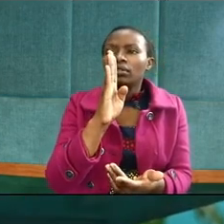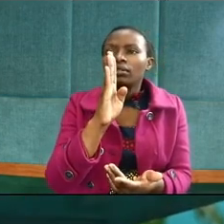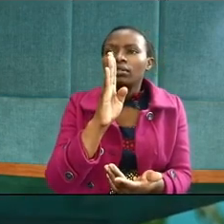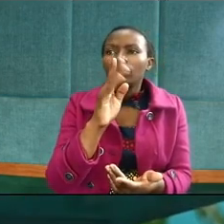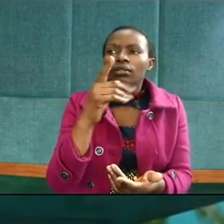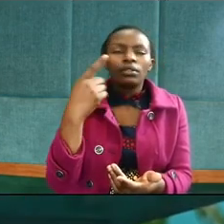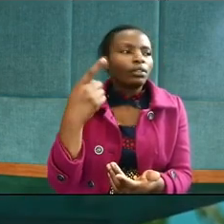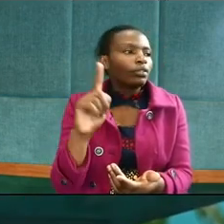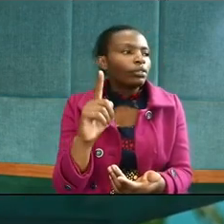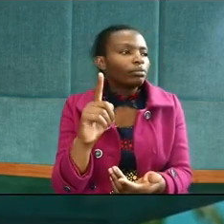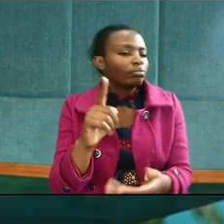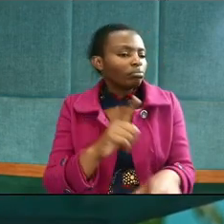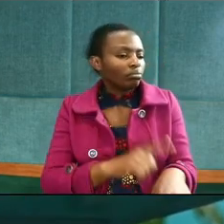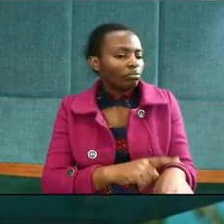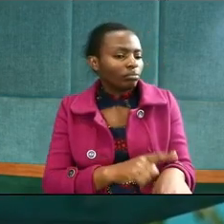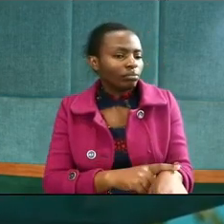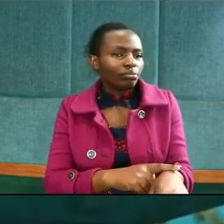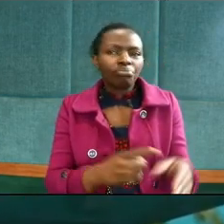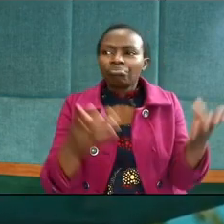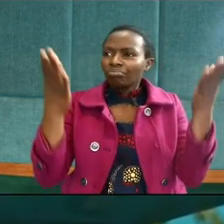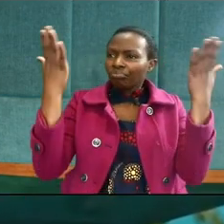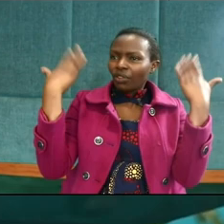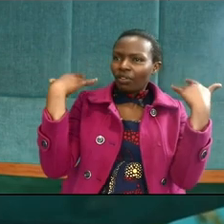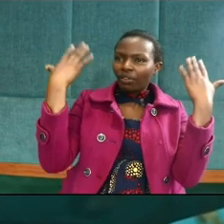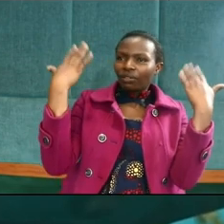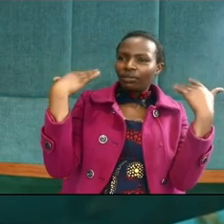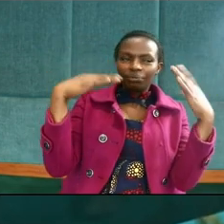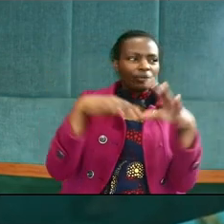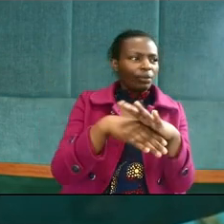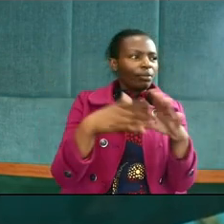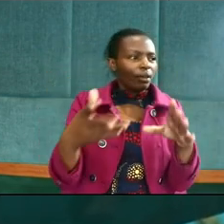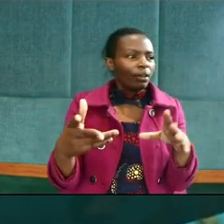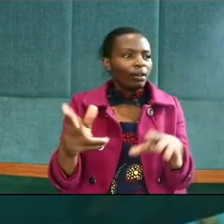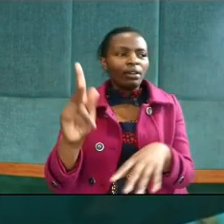Personally, I have been praying for the rains in Kenya.